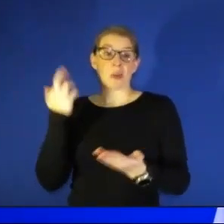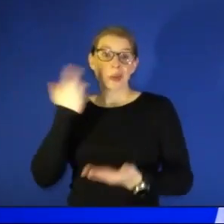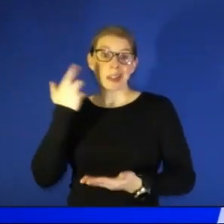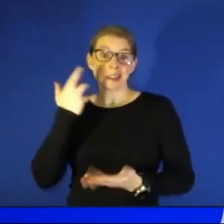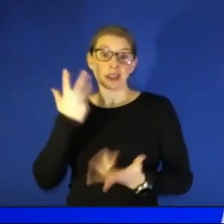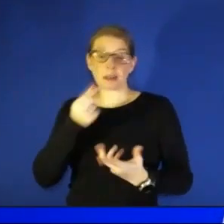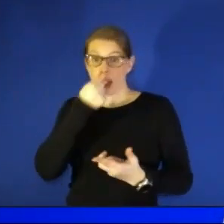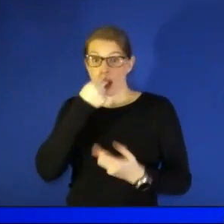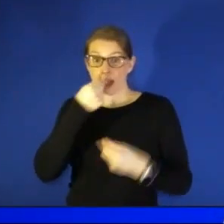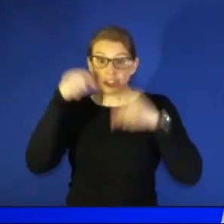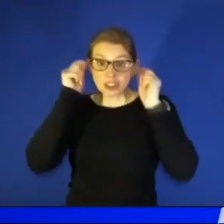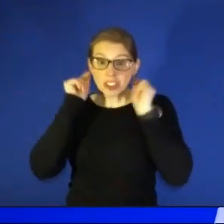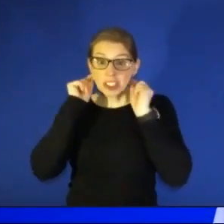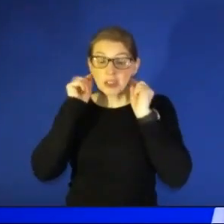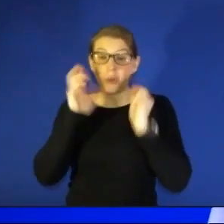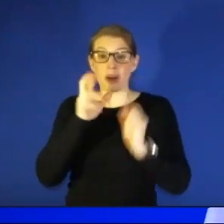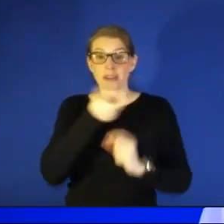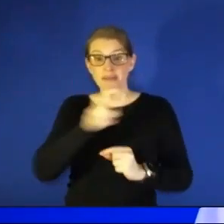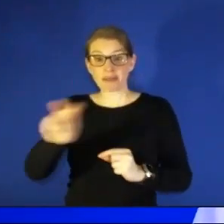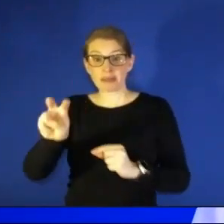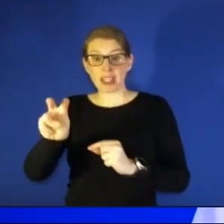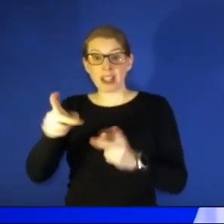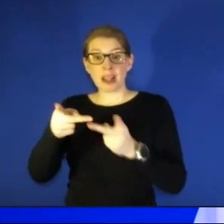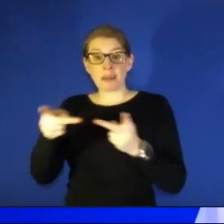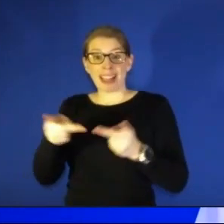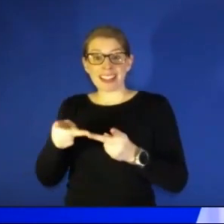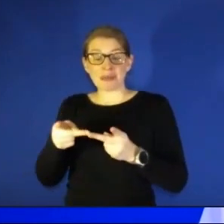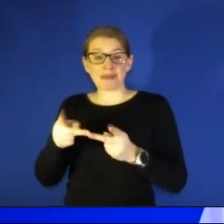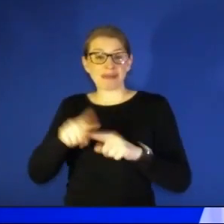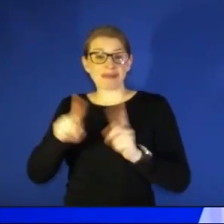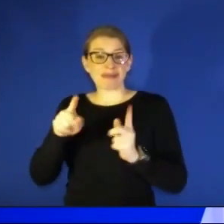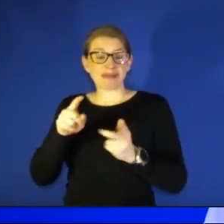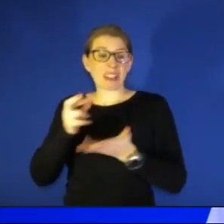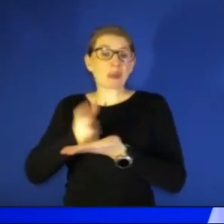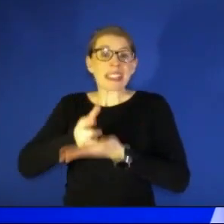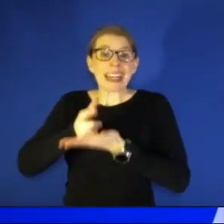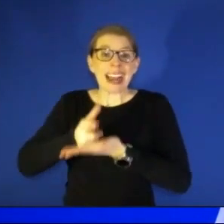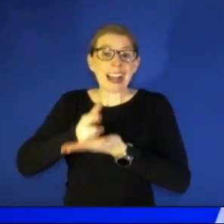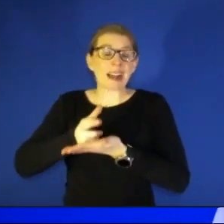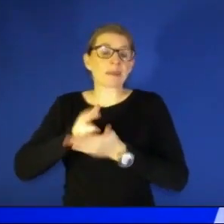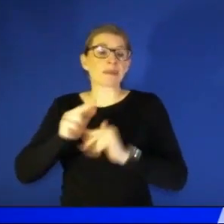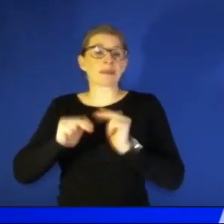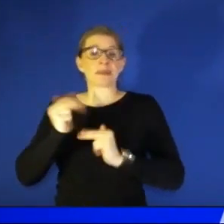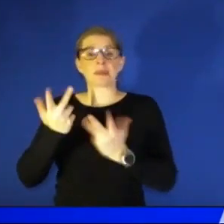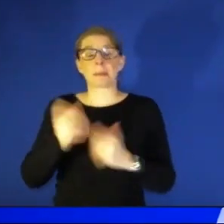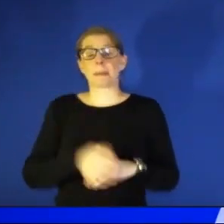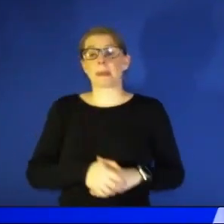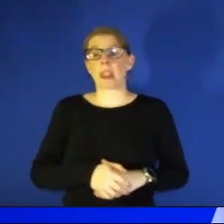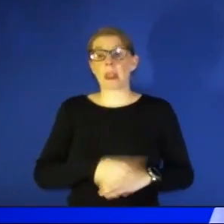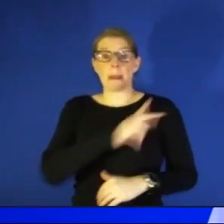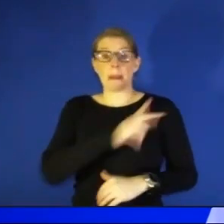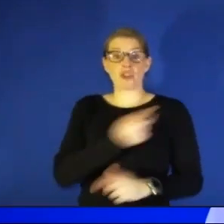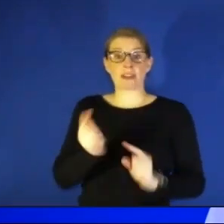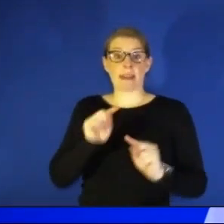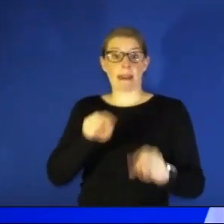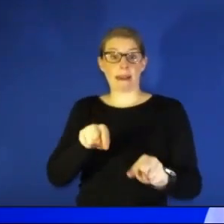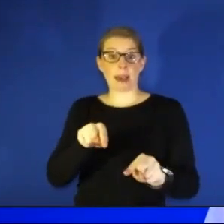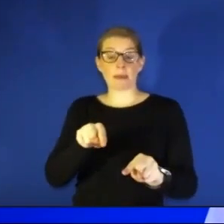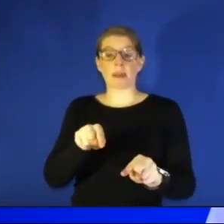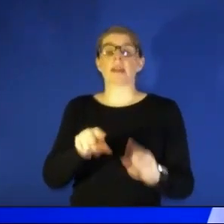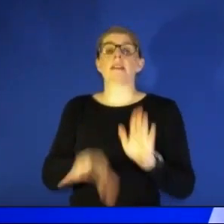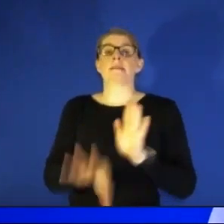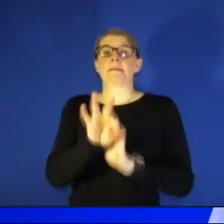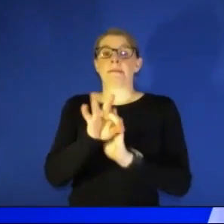things of that nature. But also, are they patients who came in and were found to have a